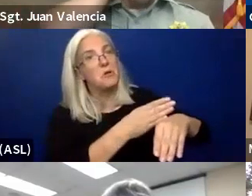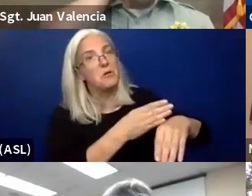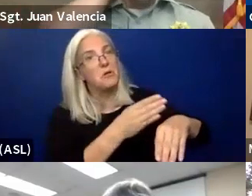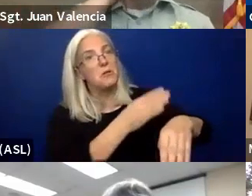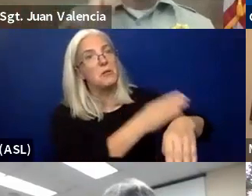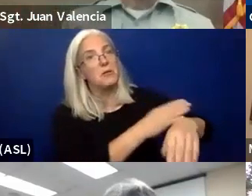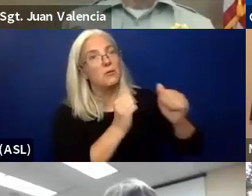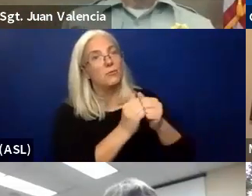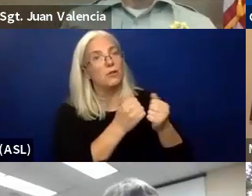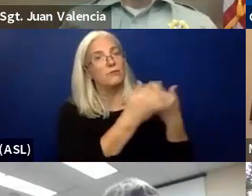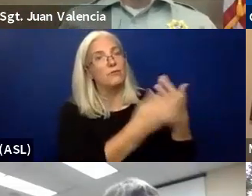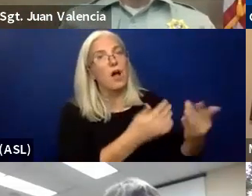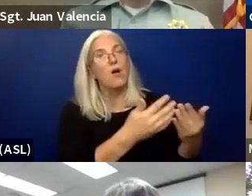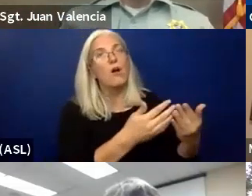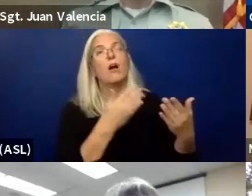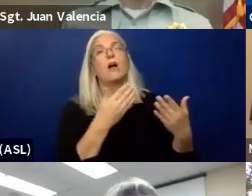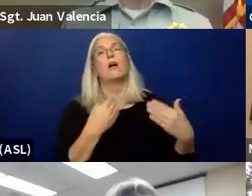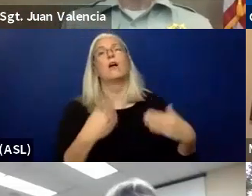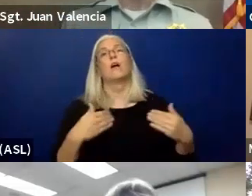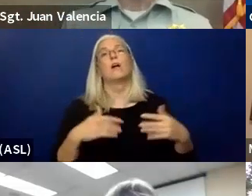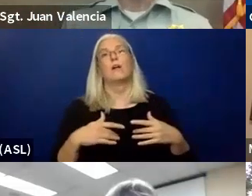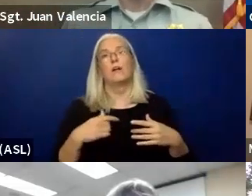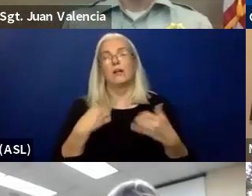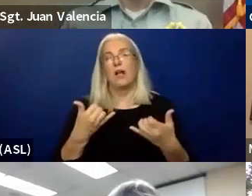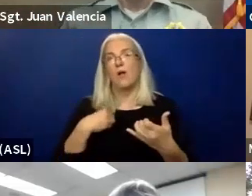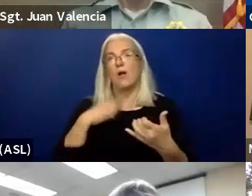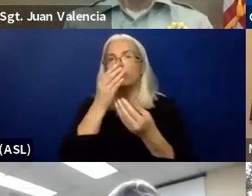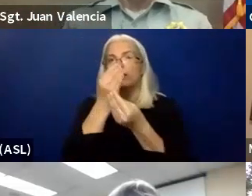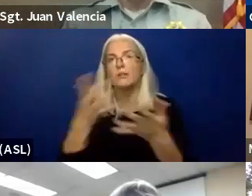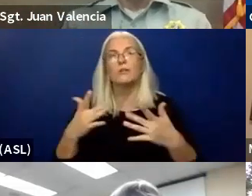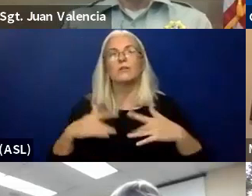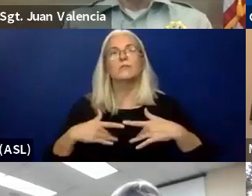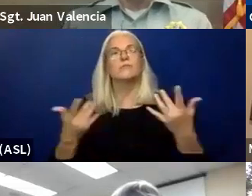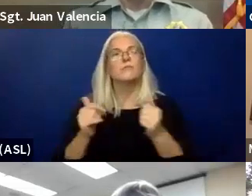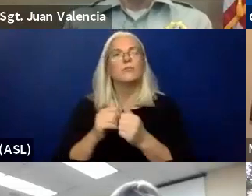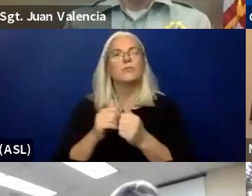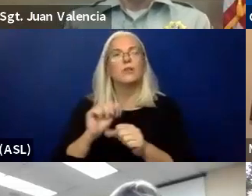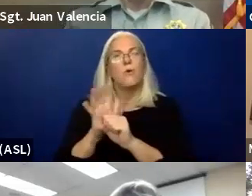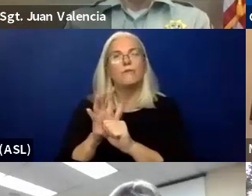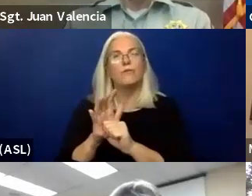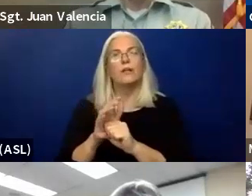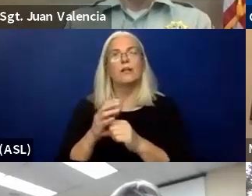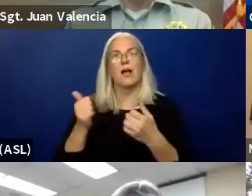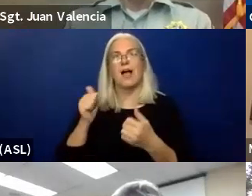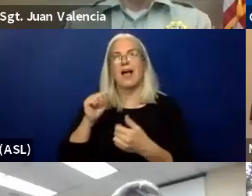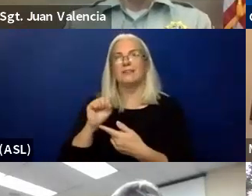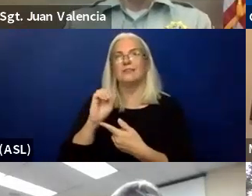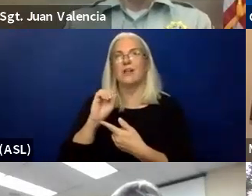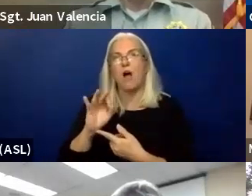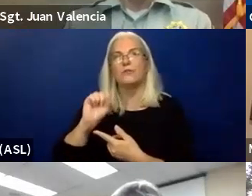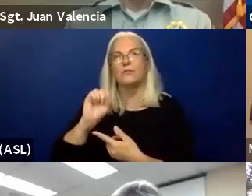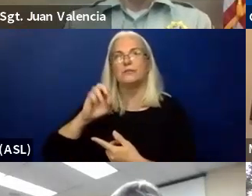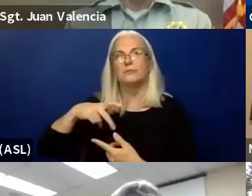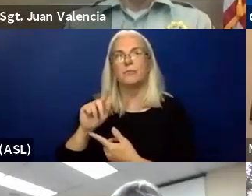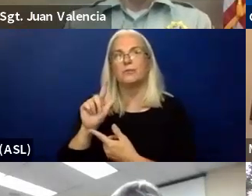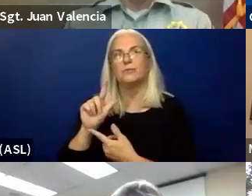the update today on the COVID-19 cases as of September 29th. We now have 7,668